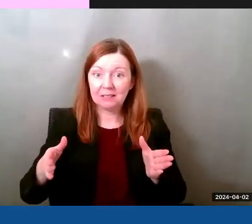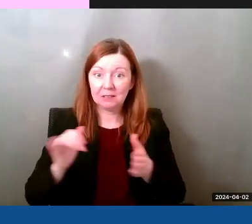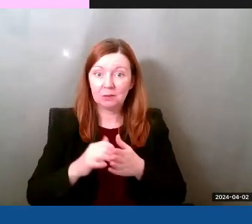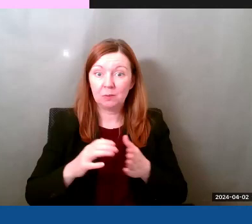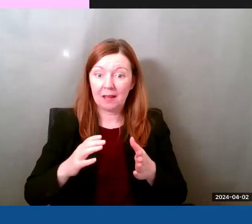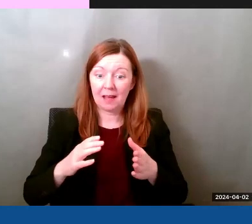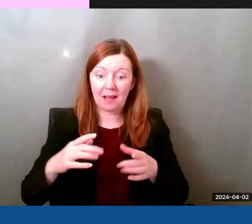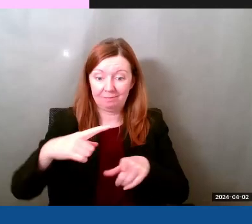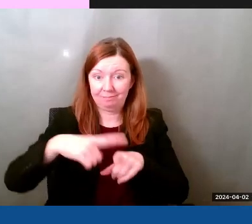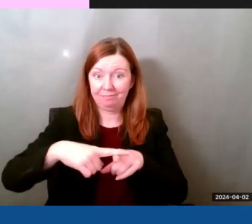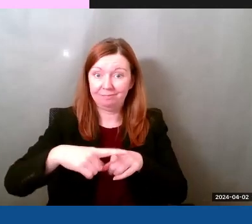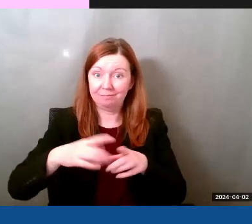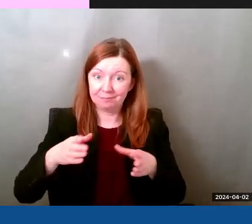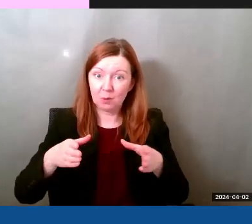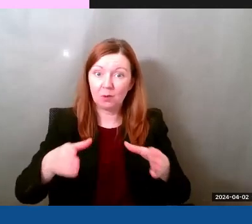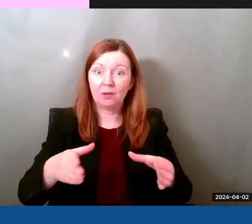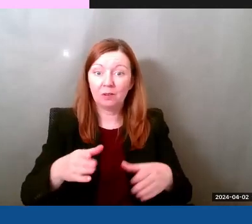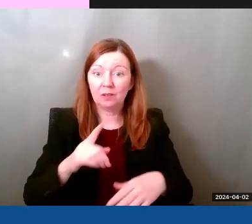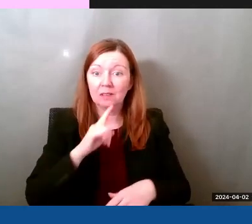is